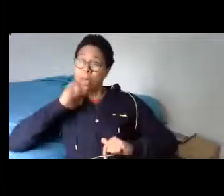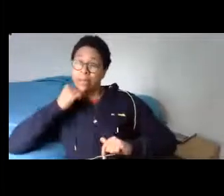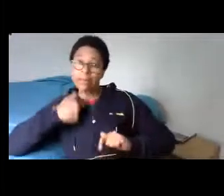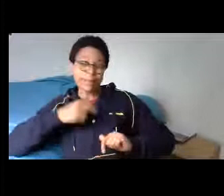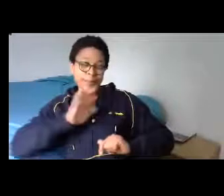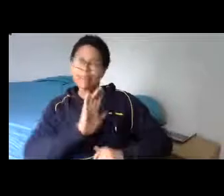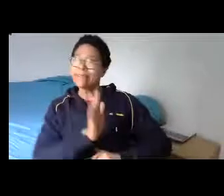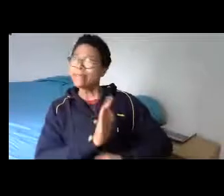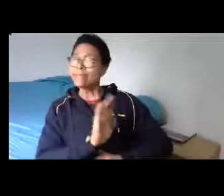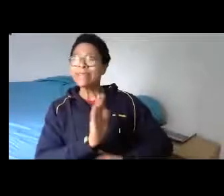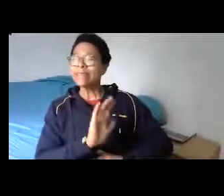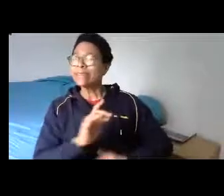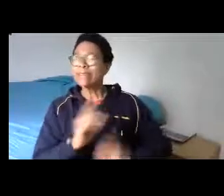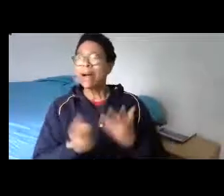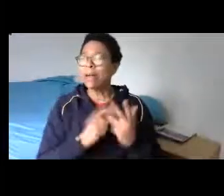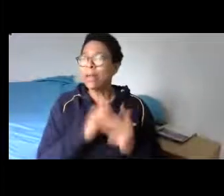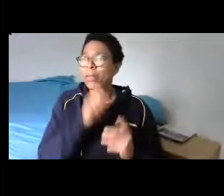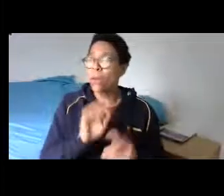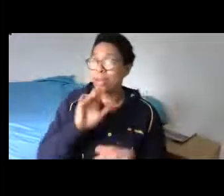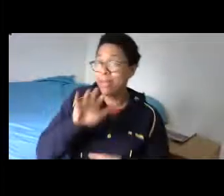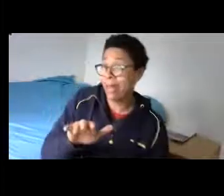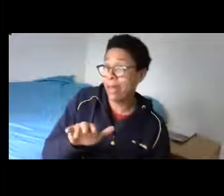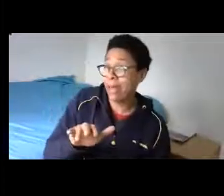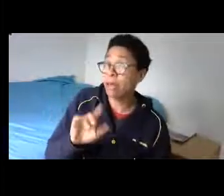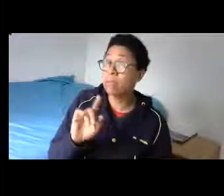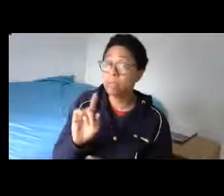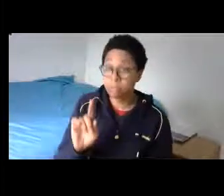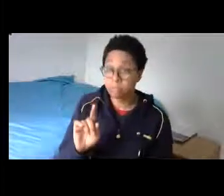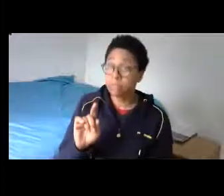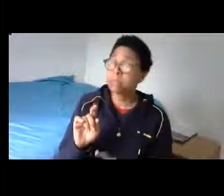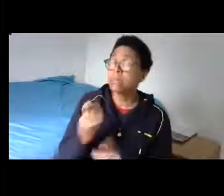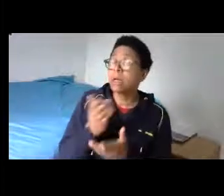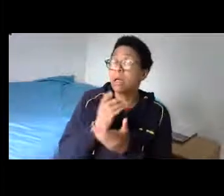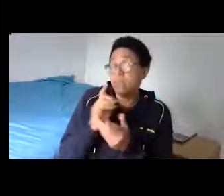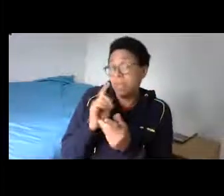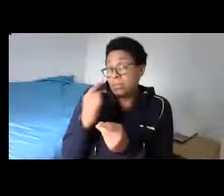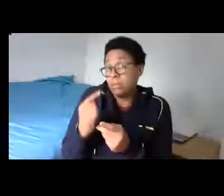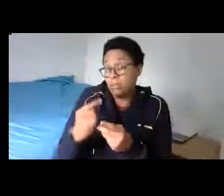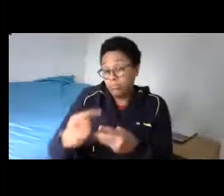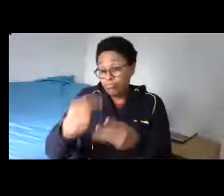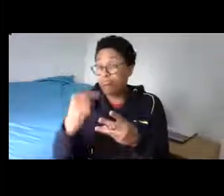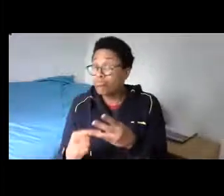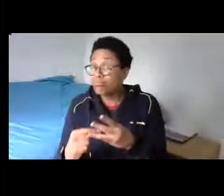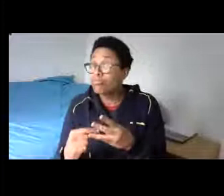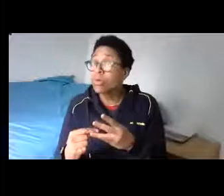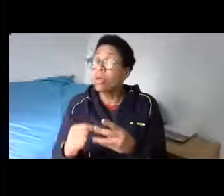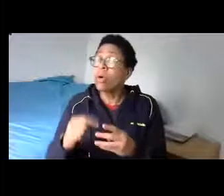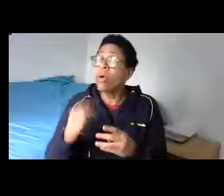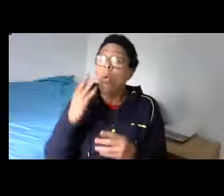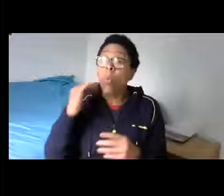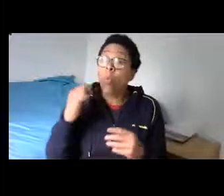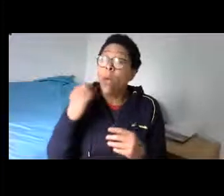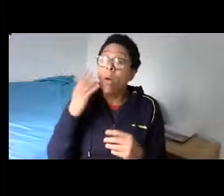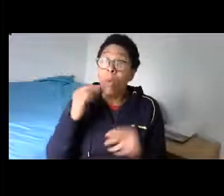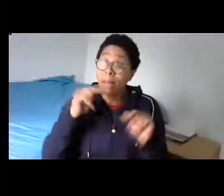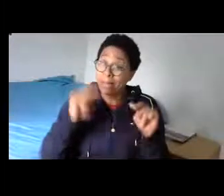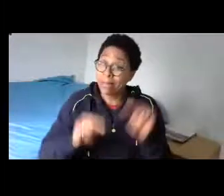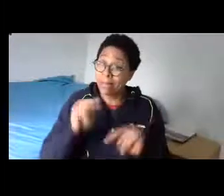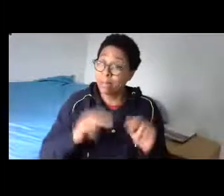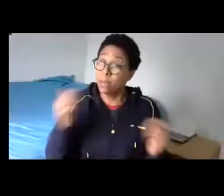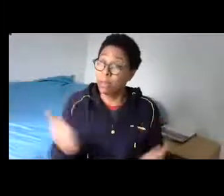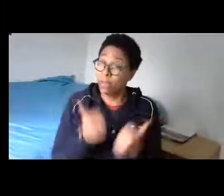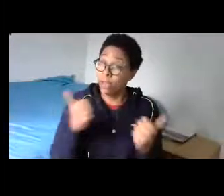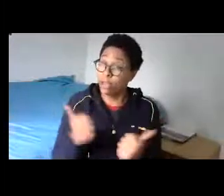happen. And of course you should be given a copy of the assessment, and it's important, really important, to try and push them to get that. I